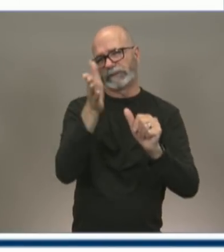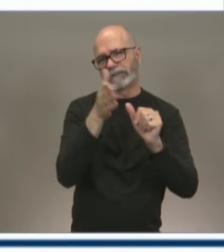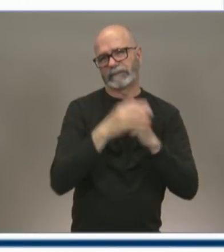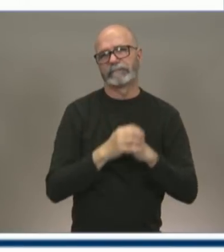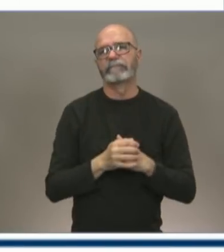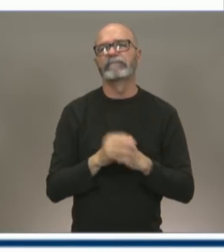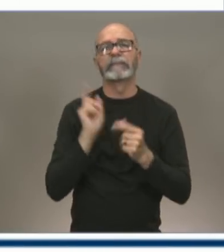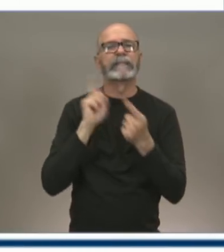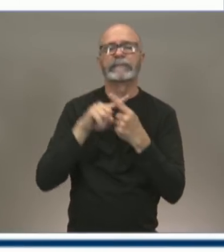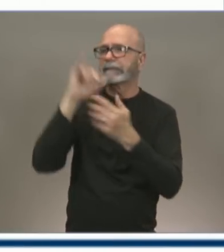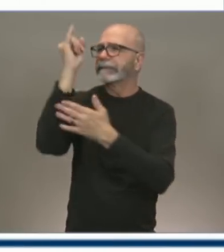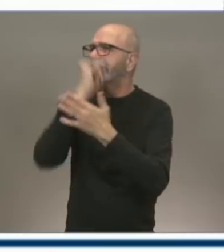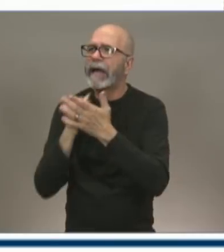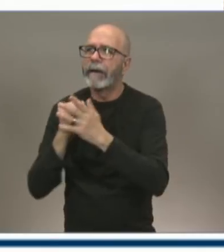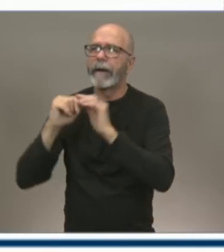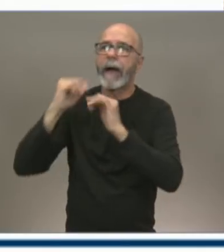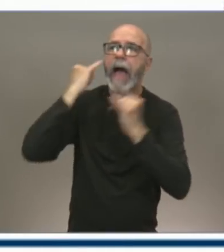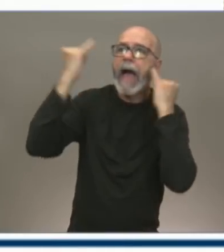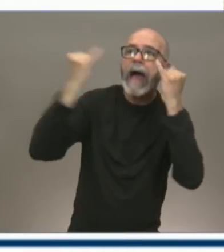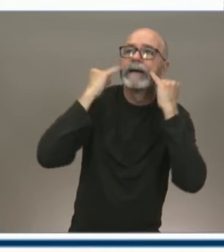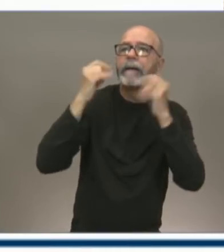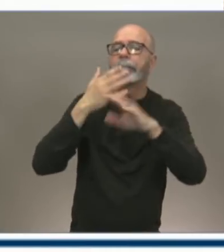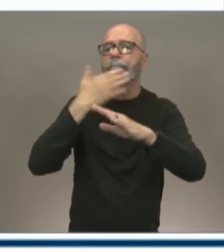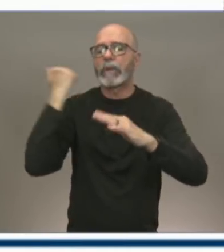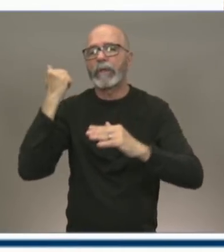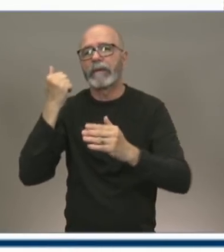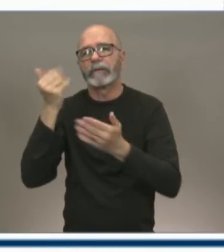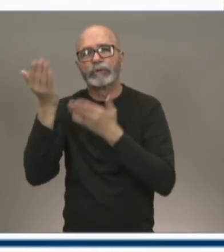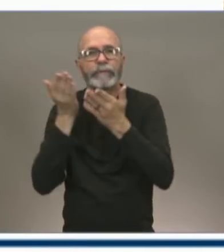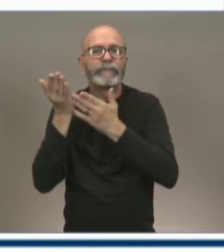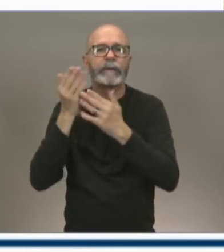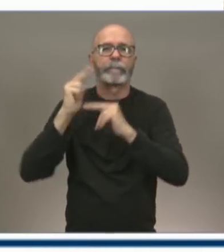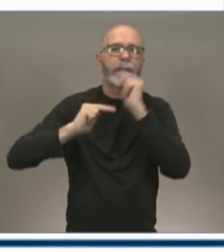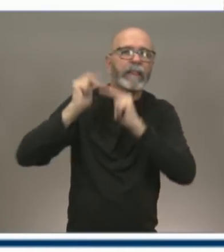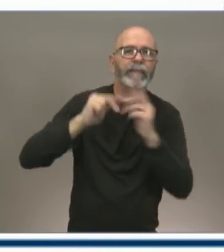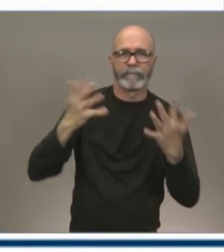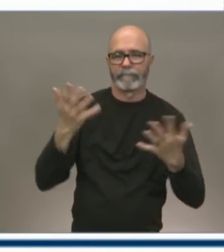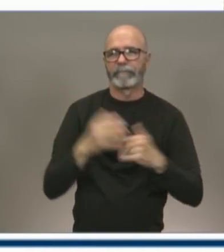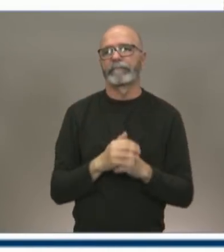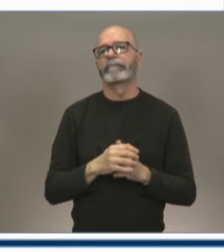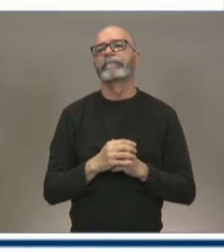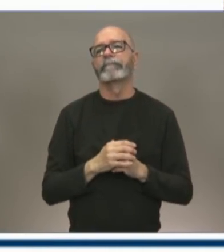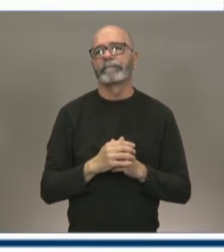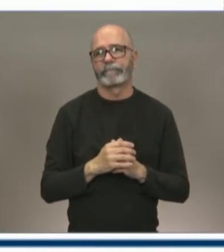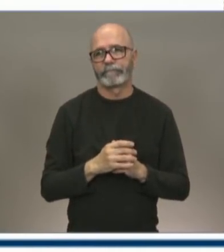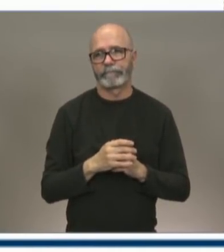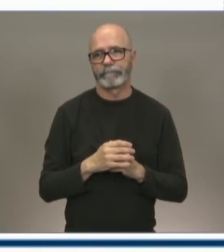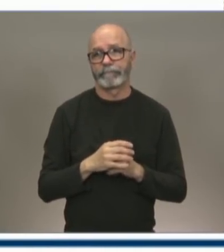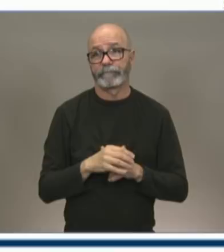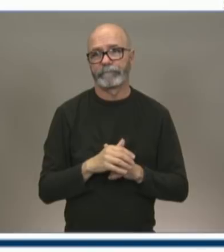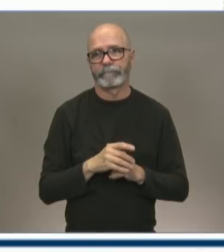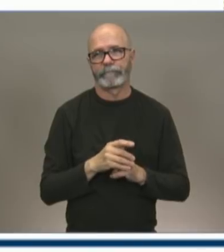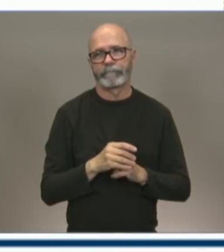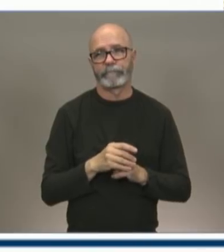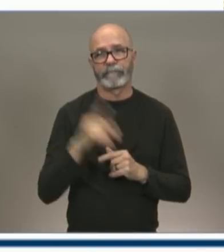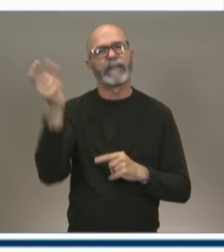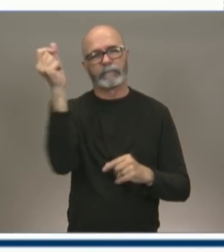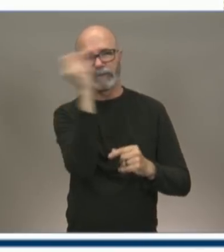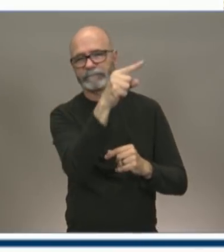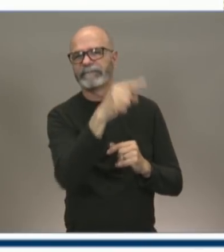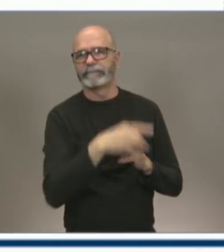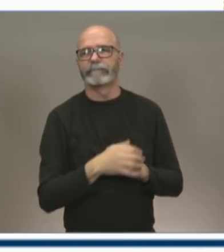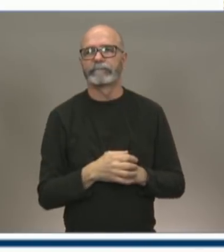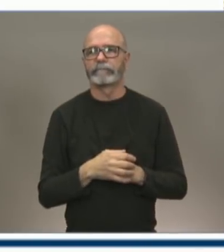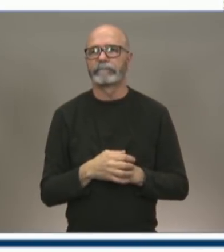work. Go ahead with your follow-up, Sheena. You mentioned, the infection prevention and control report, the Northwood